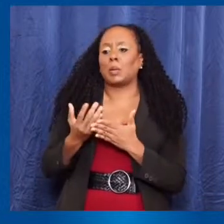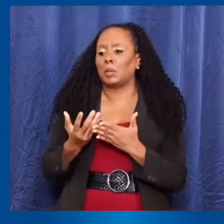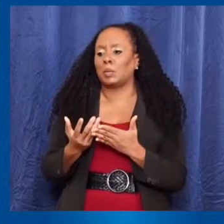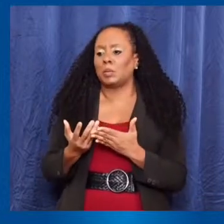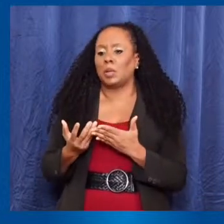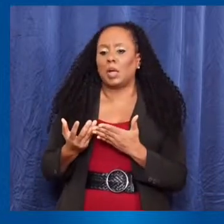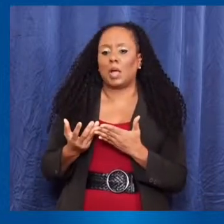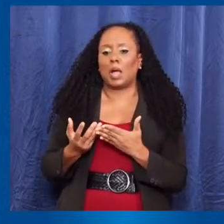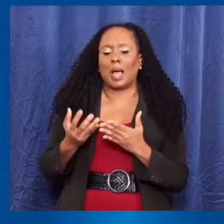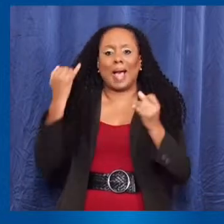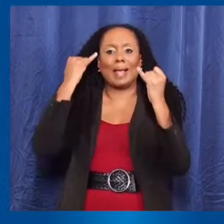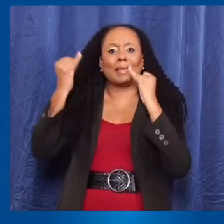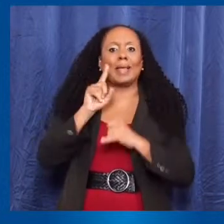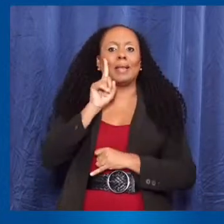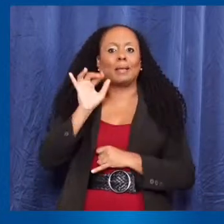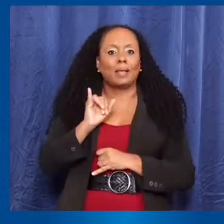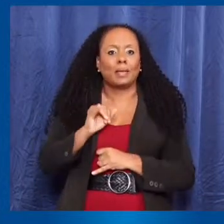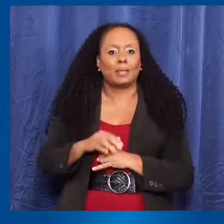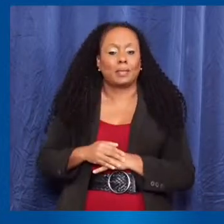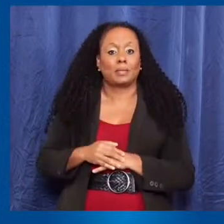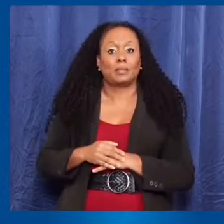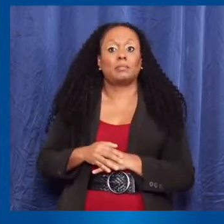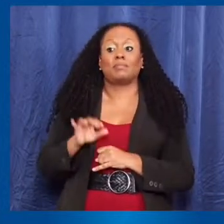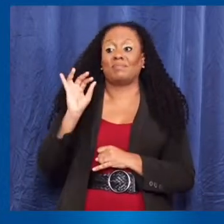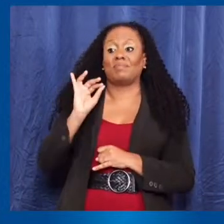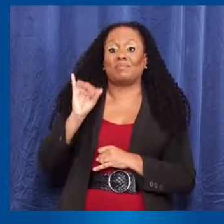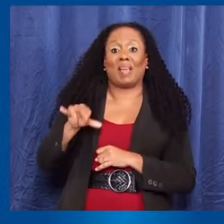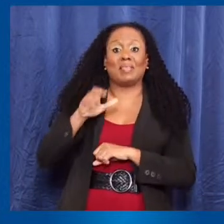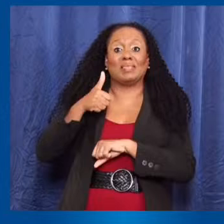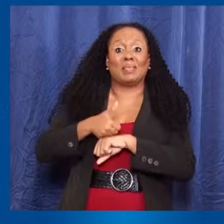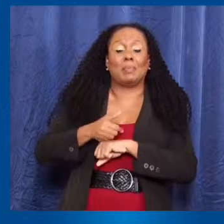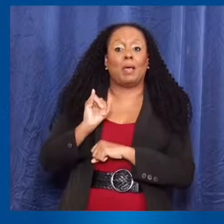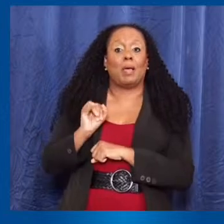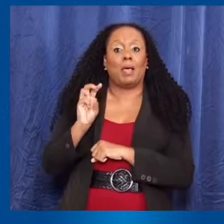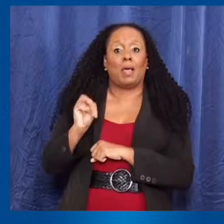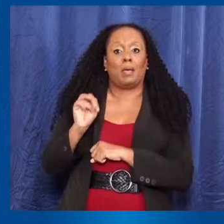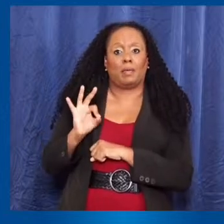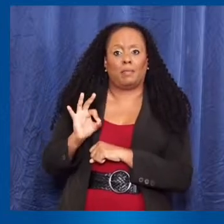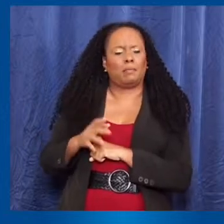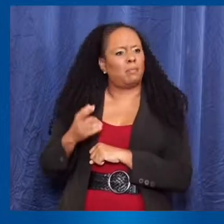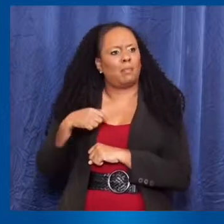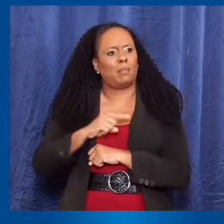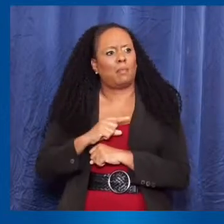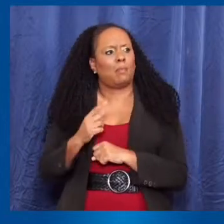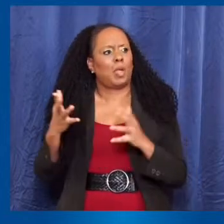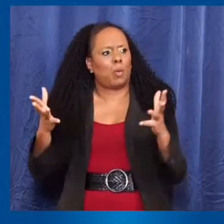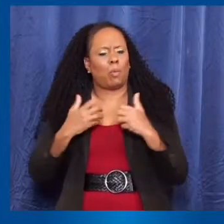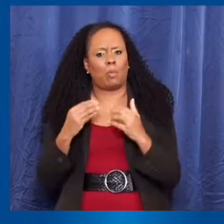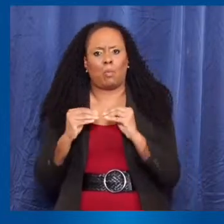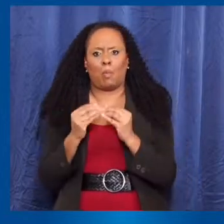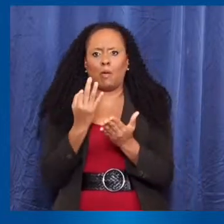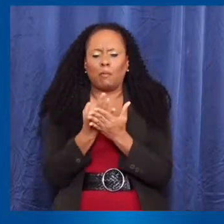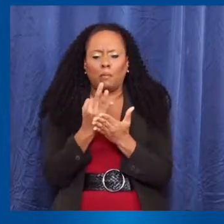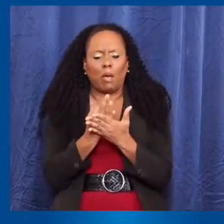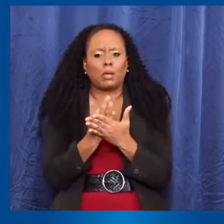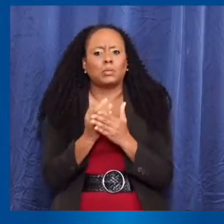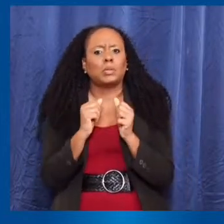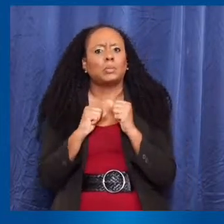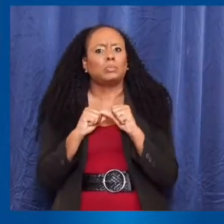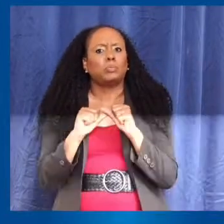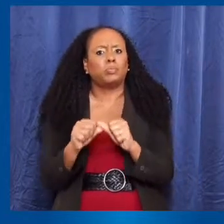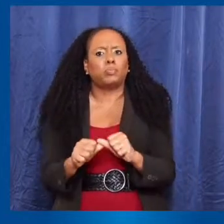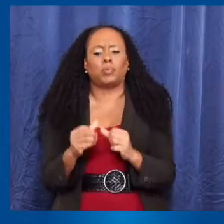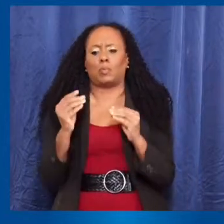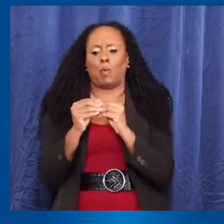last resort and to provide critical liquidity to preserve global macroeconomic and financial stability, to